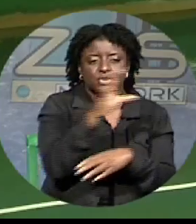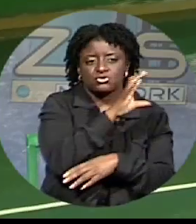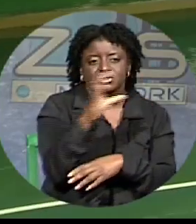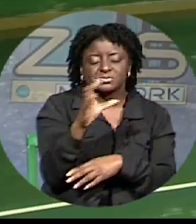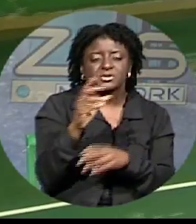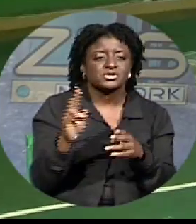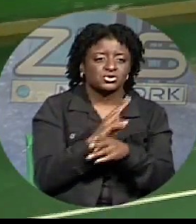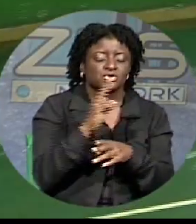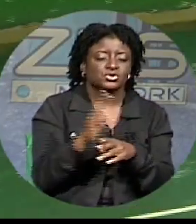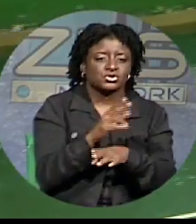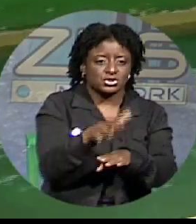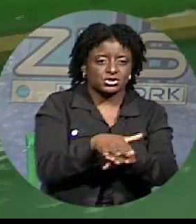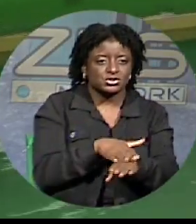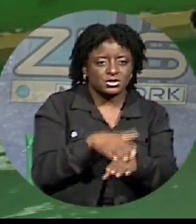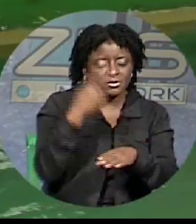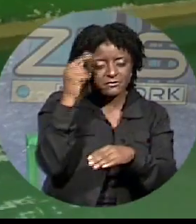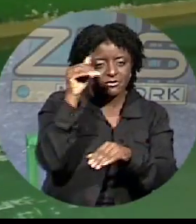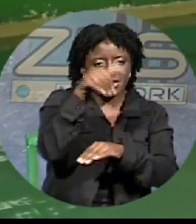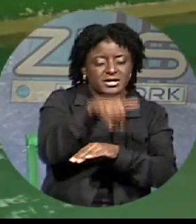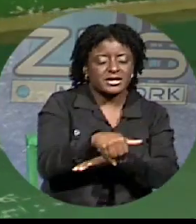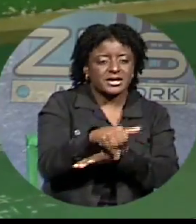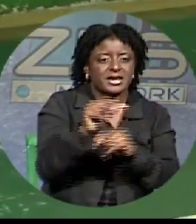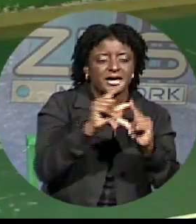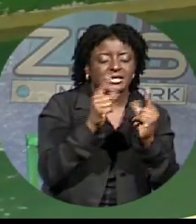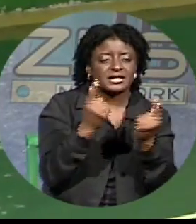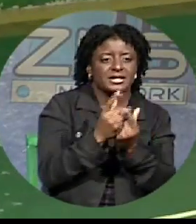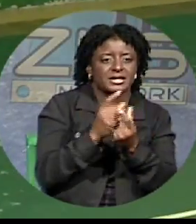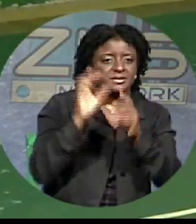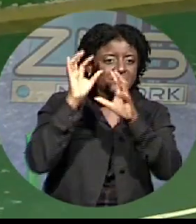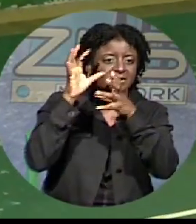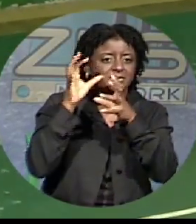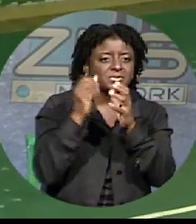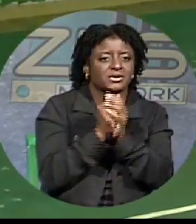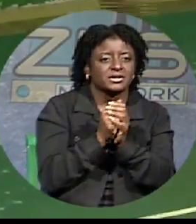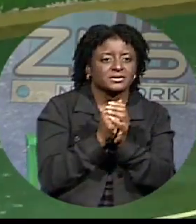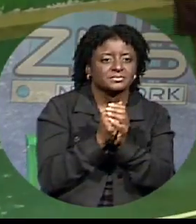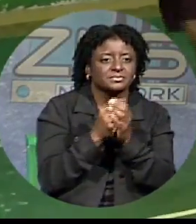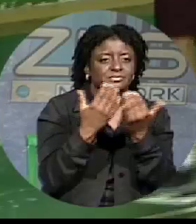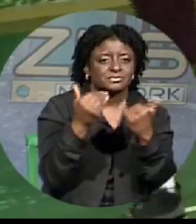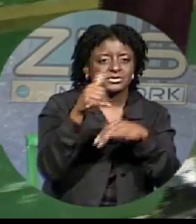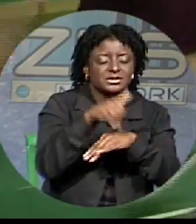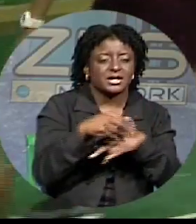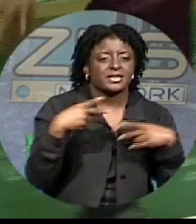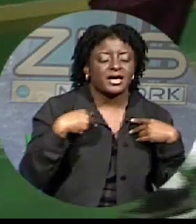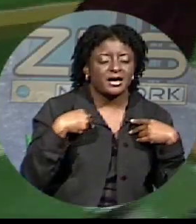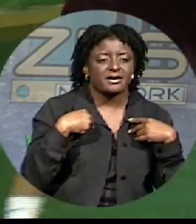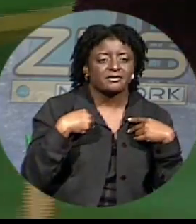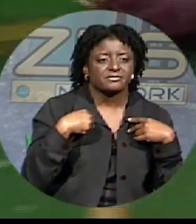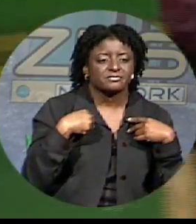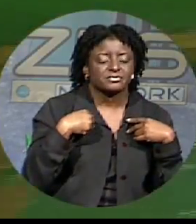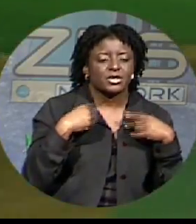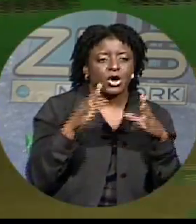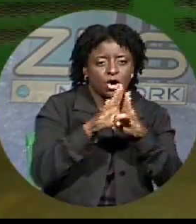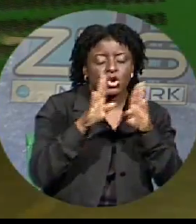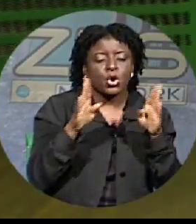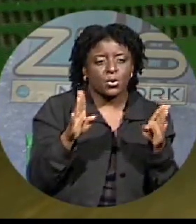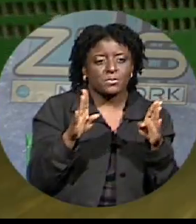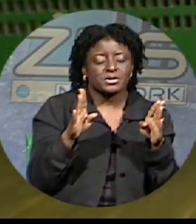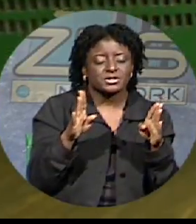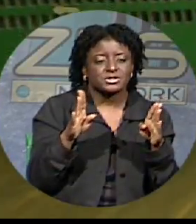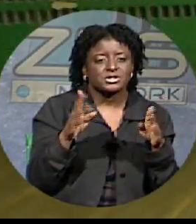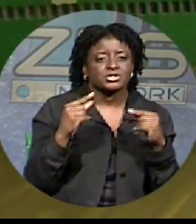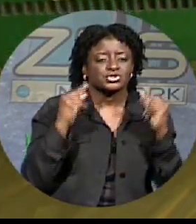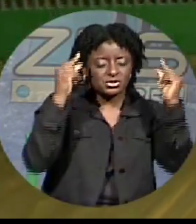of years now, Coach Anthony Swaby has taken full advantage of the free time by hosting an open gym for young ladies who are currently playing